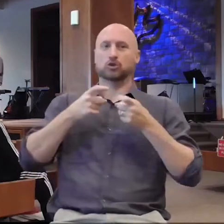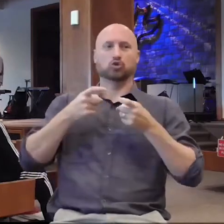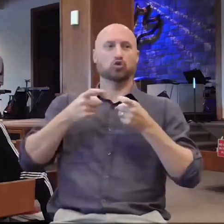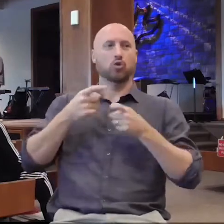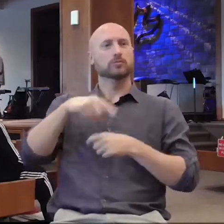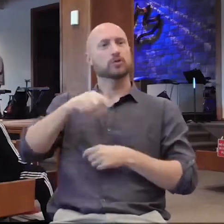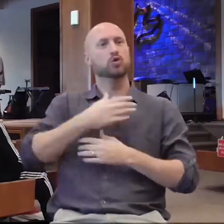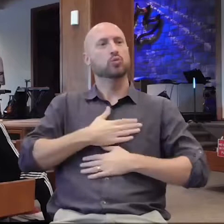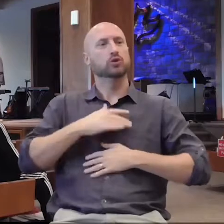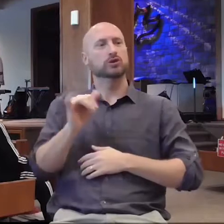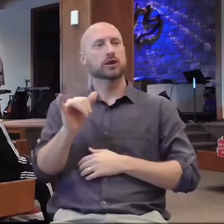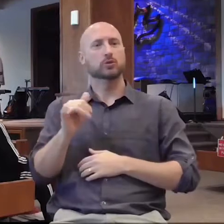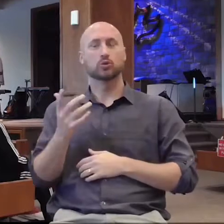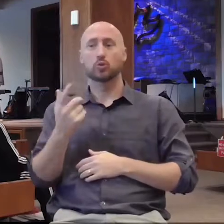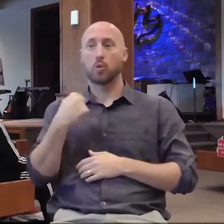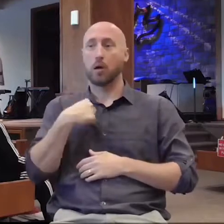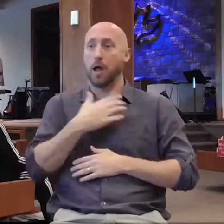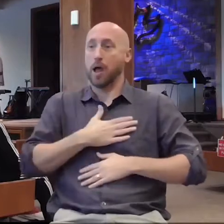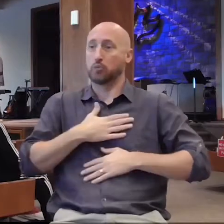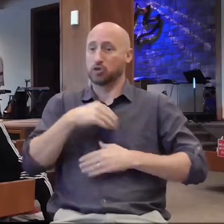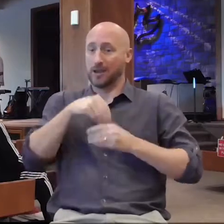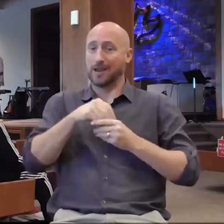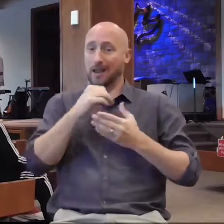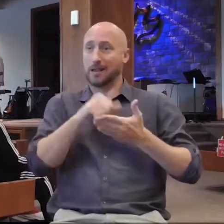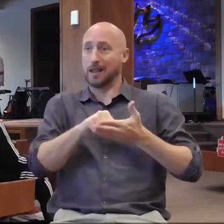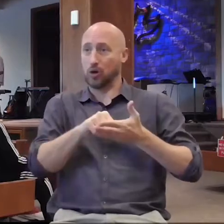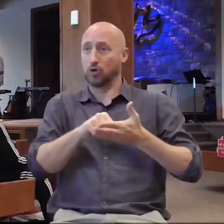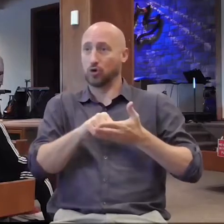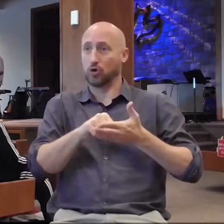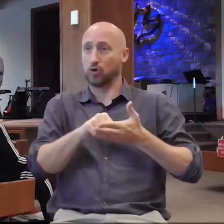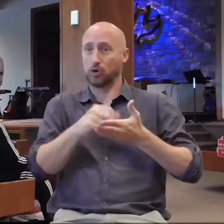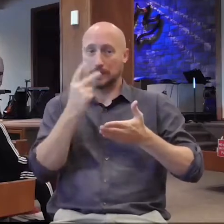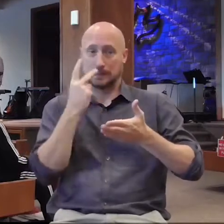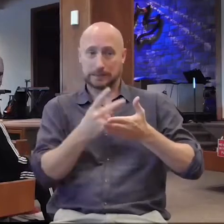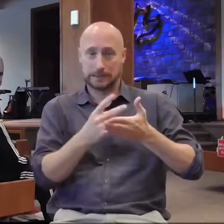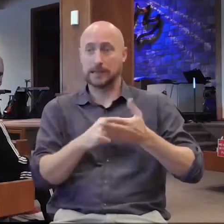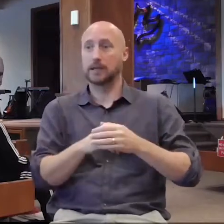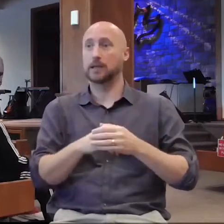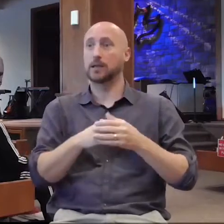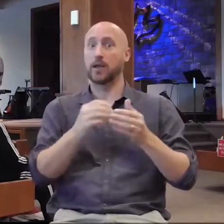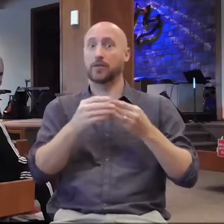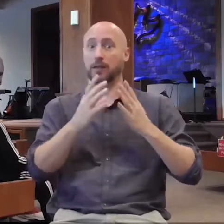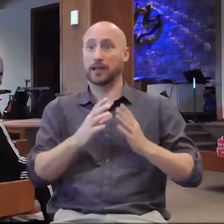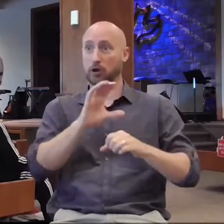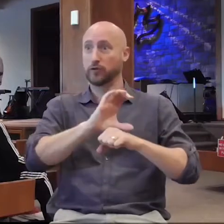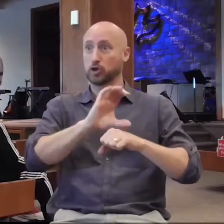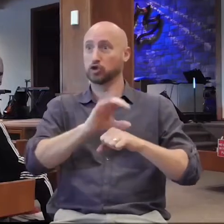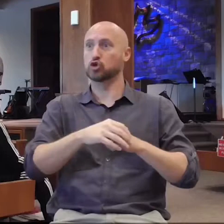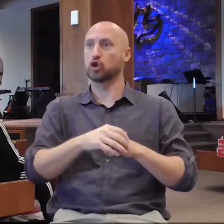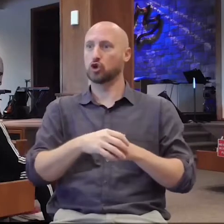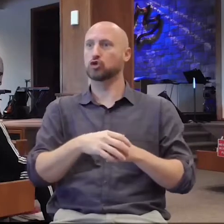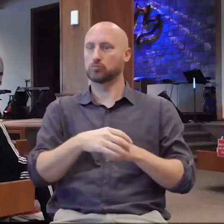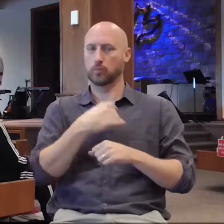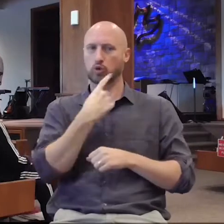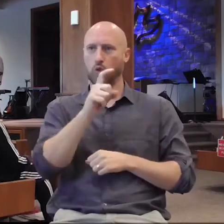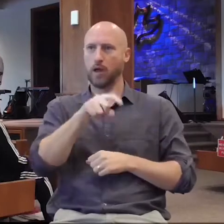appreciate that too, but I appreciate in a letter here to the seven angels, it says,